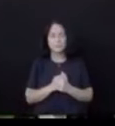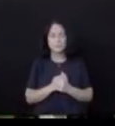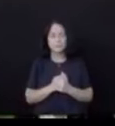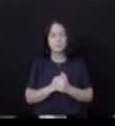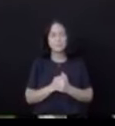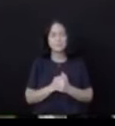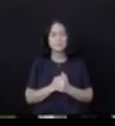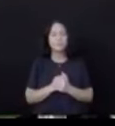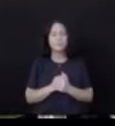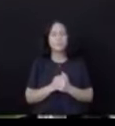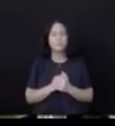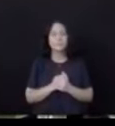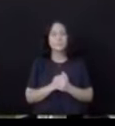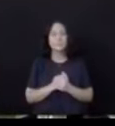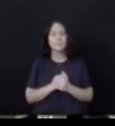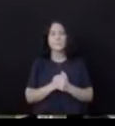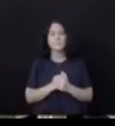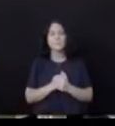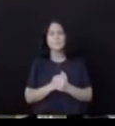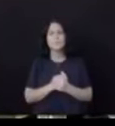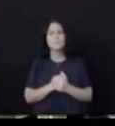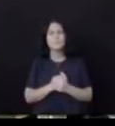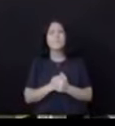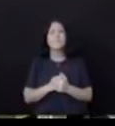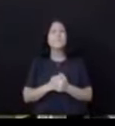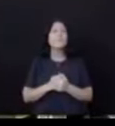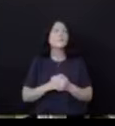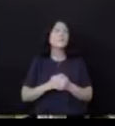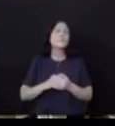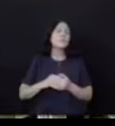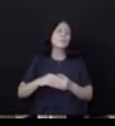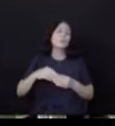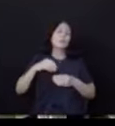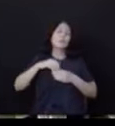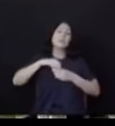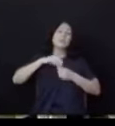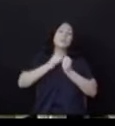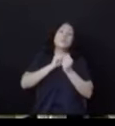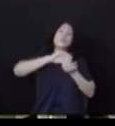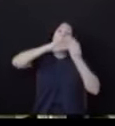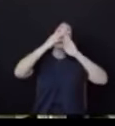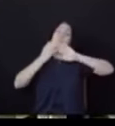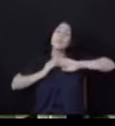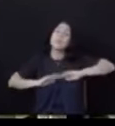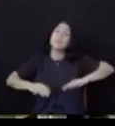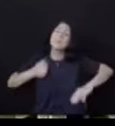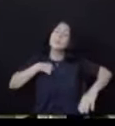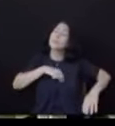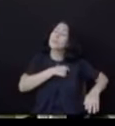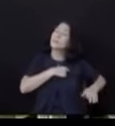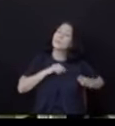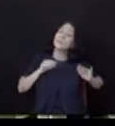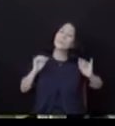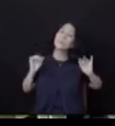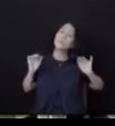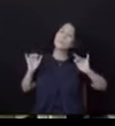in peace we have come to pray